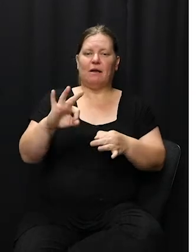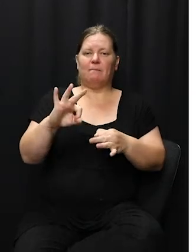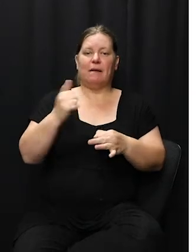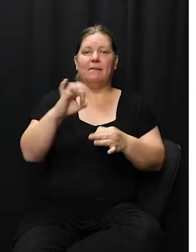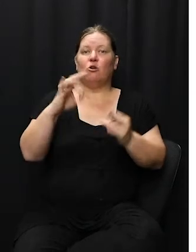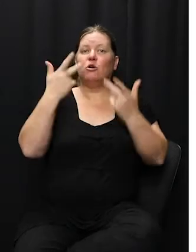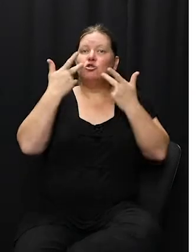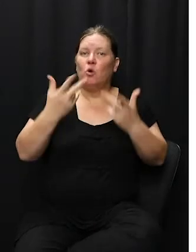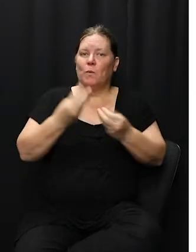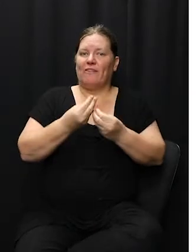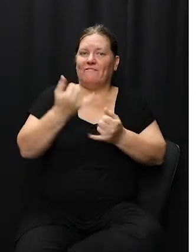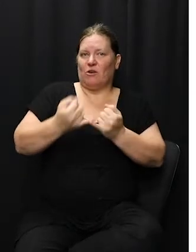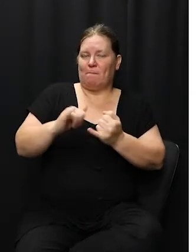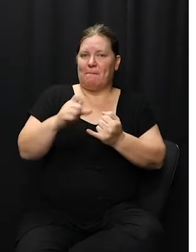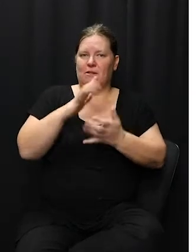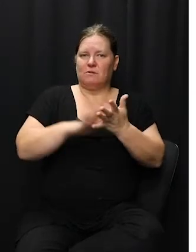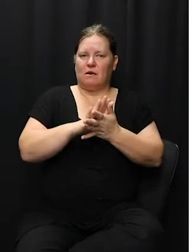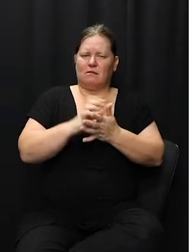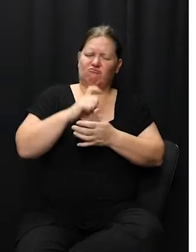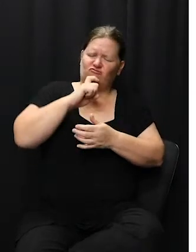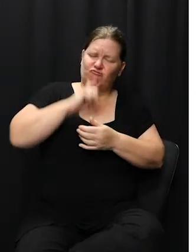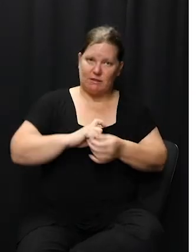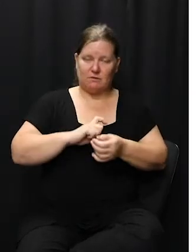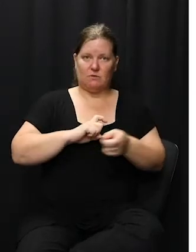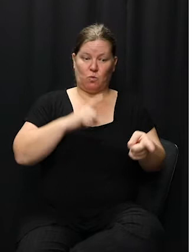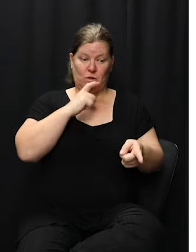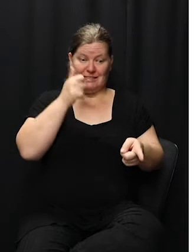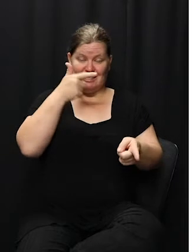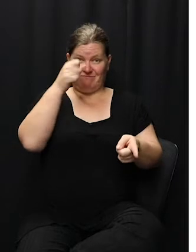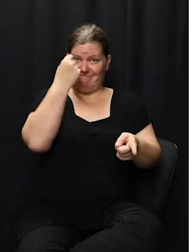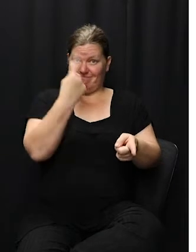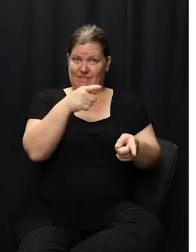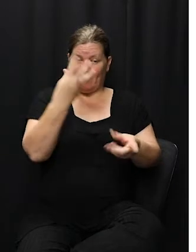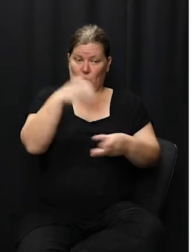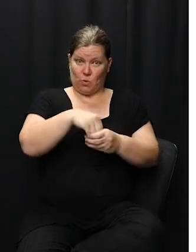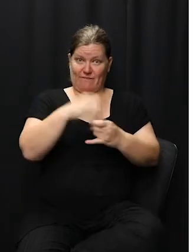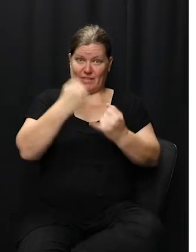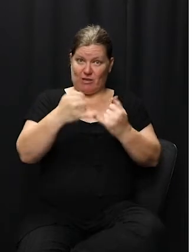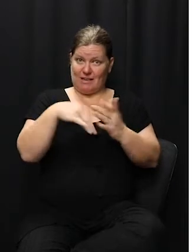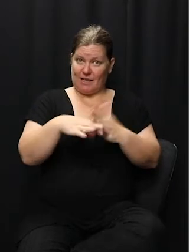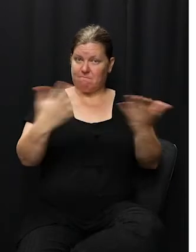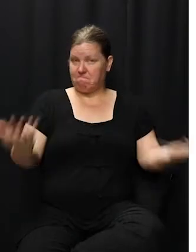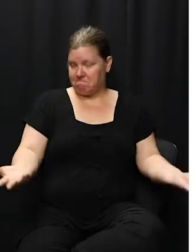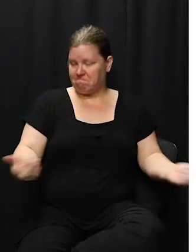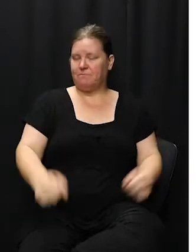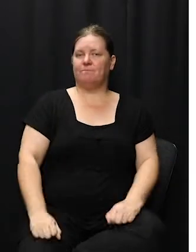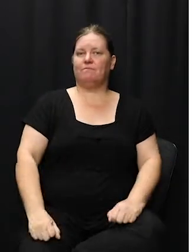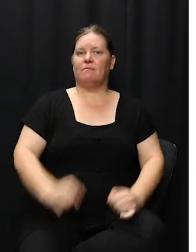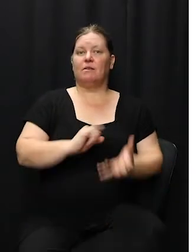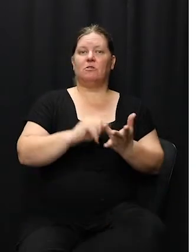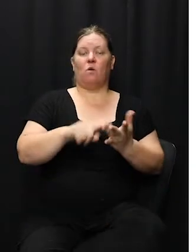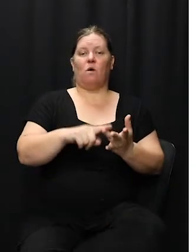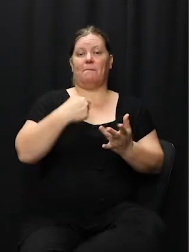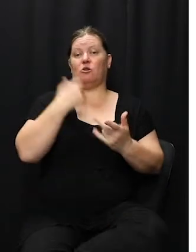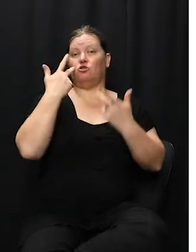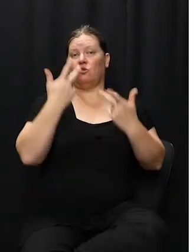is a sign very, but it's not used the same way. Very often it's facial expression that will show the very. And